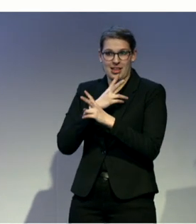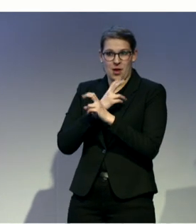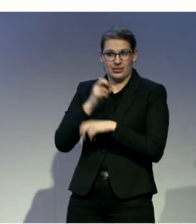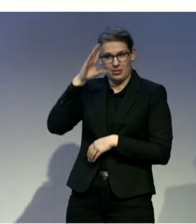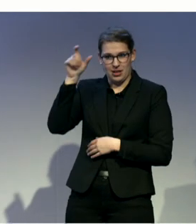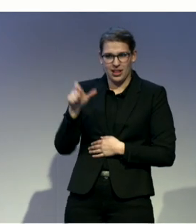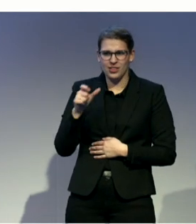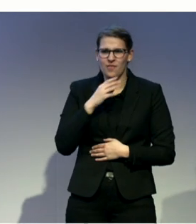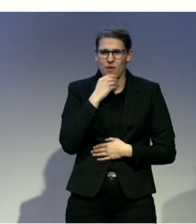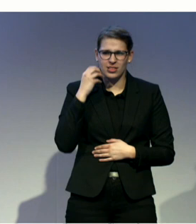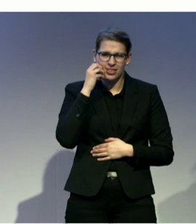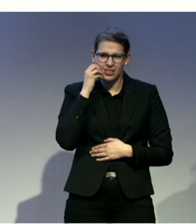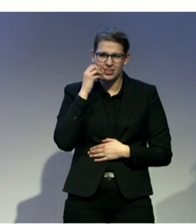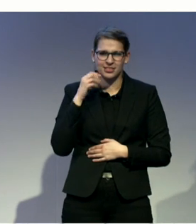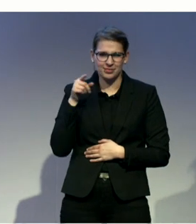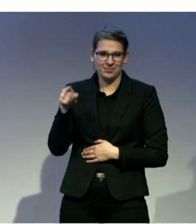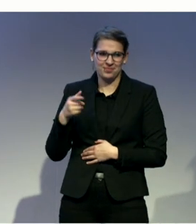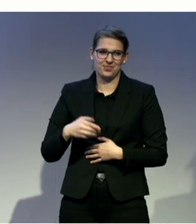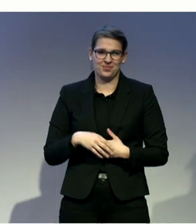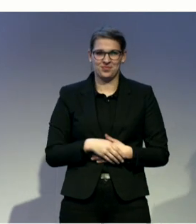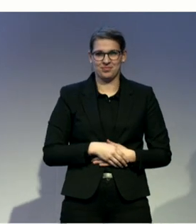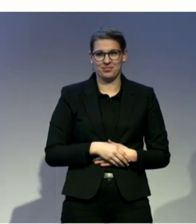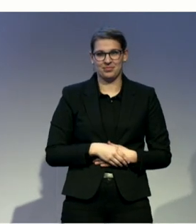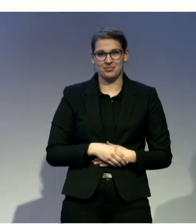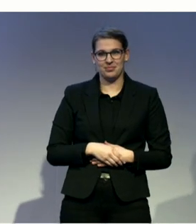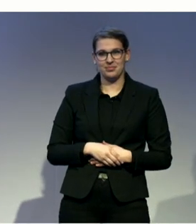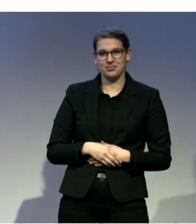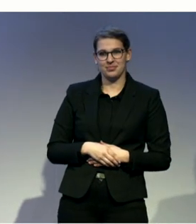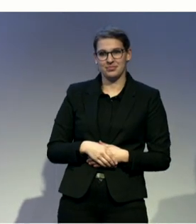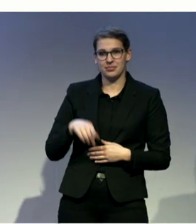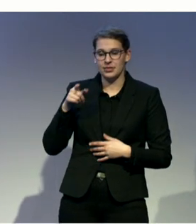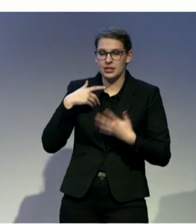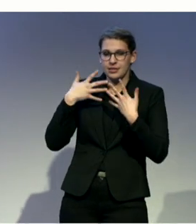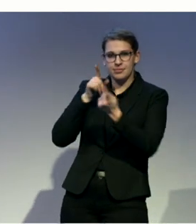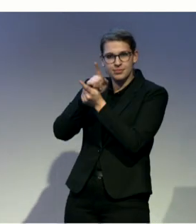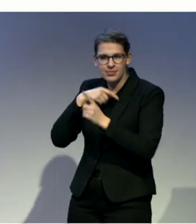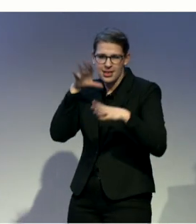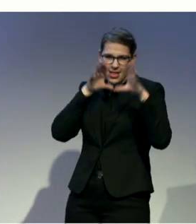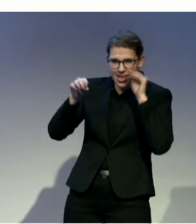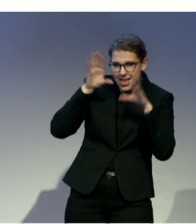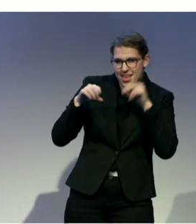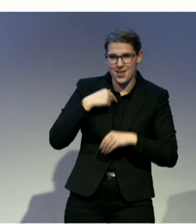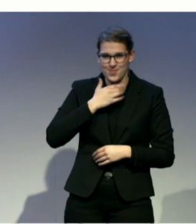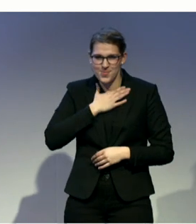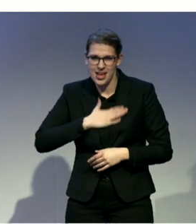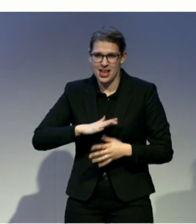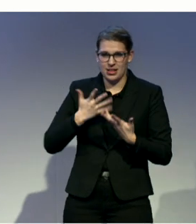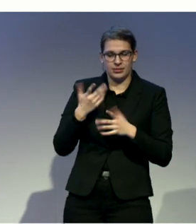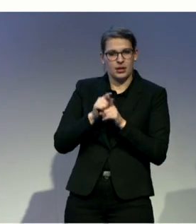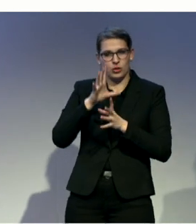that psychoanalytical approach will help our schizophrenic, our psychotics, our beneficiaries in close residential